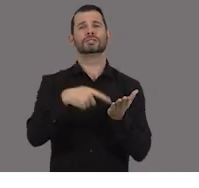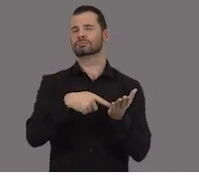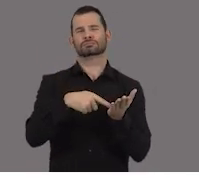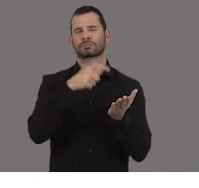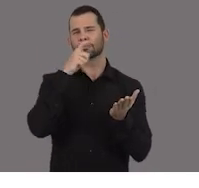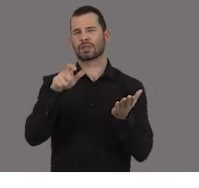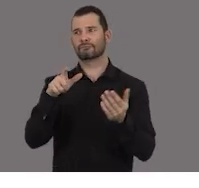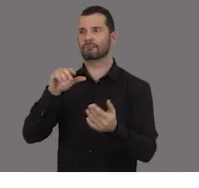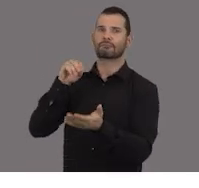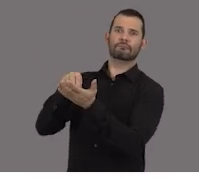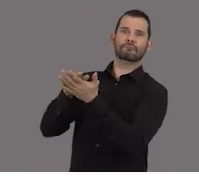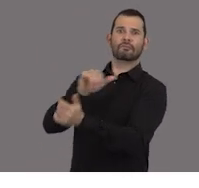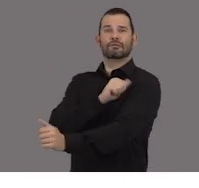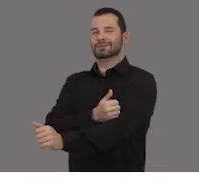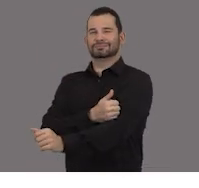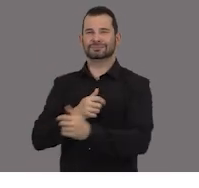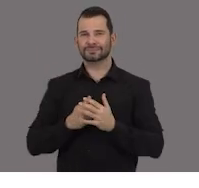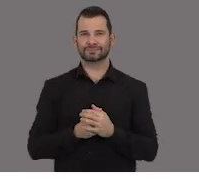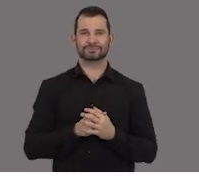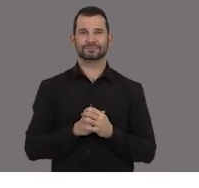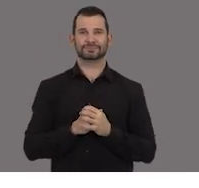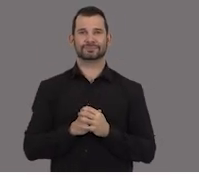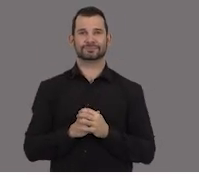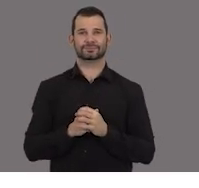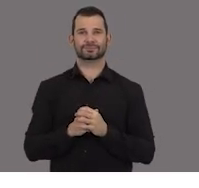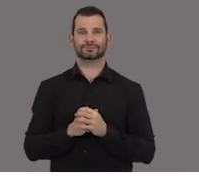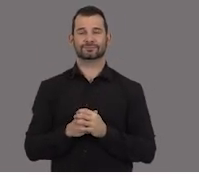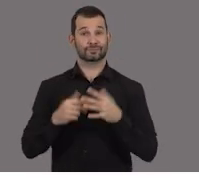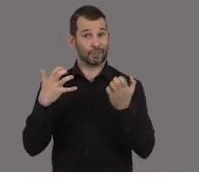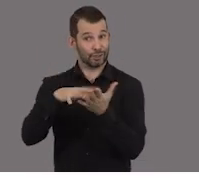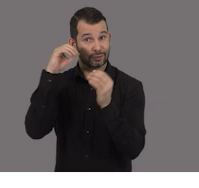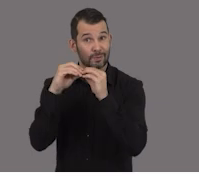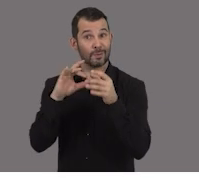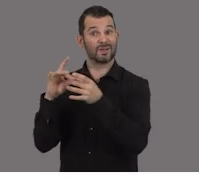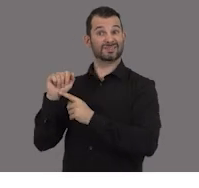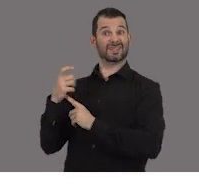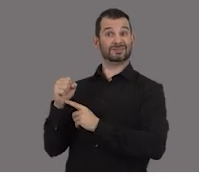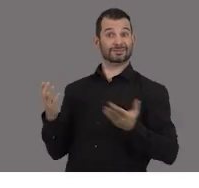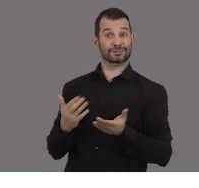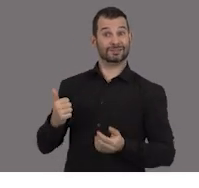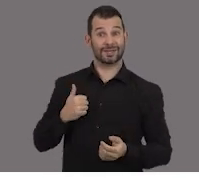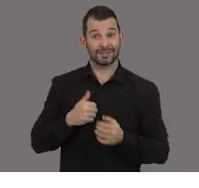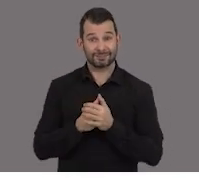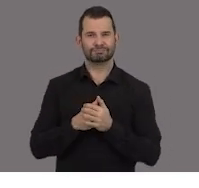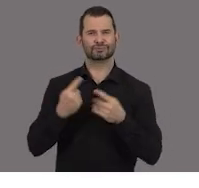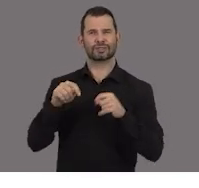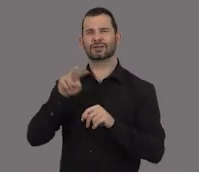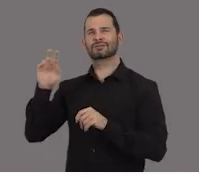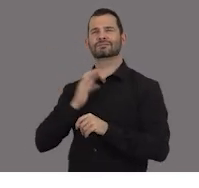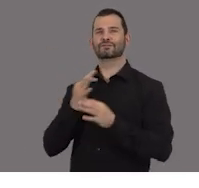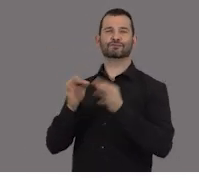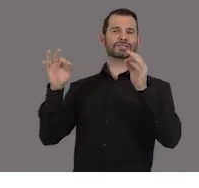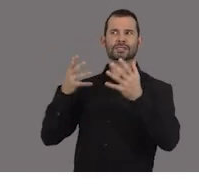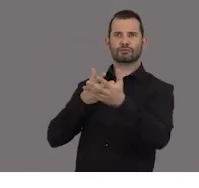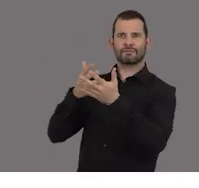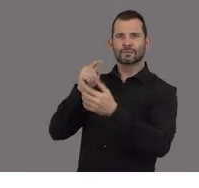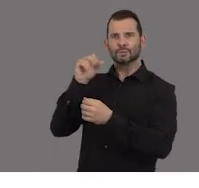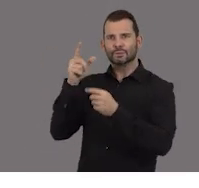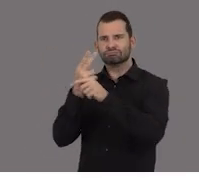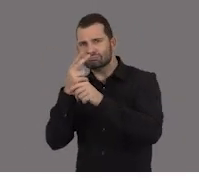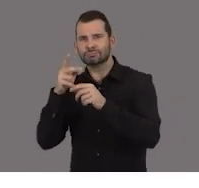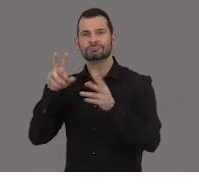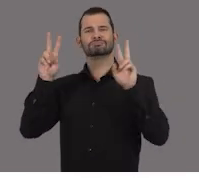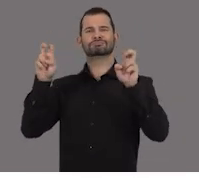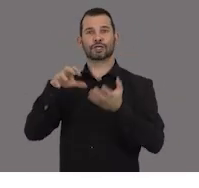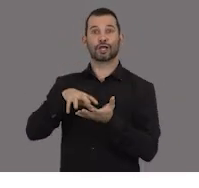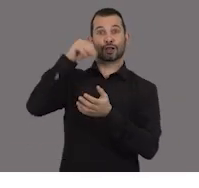your taxes. Want to learn more about taxes in Canada? Try out our free interactive tool